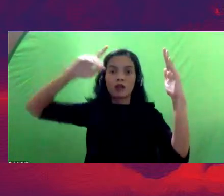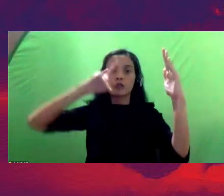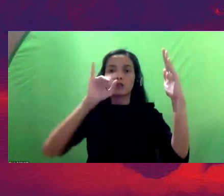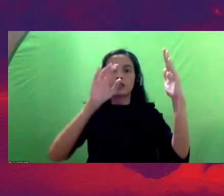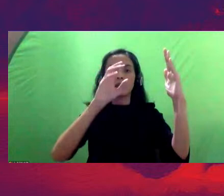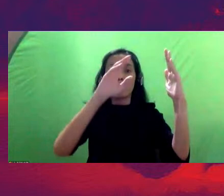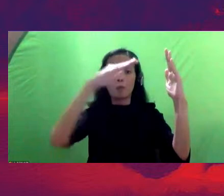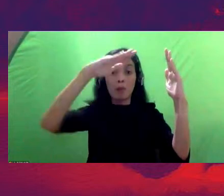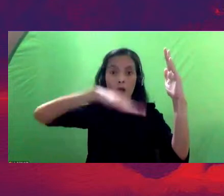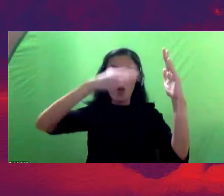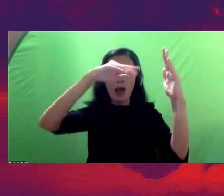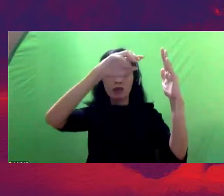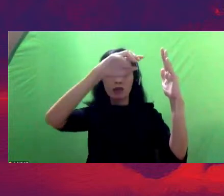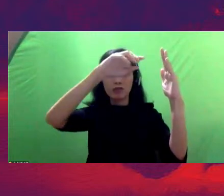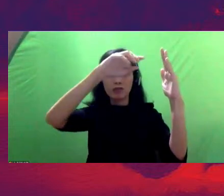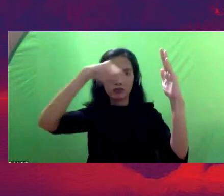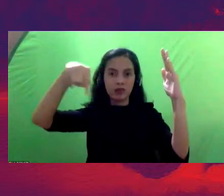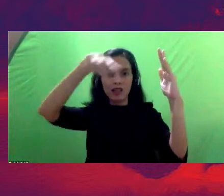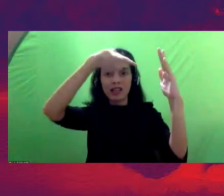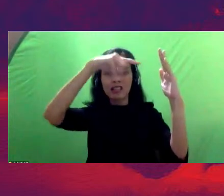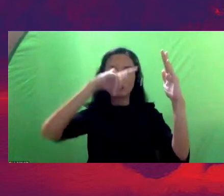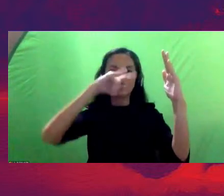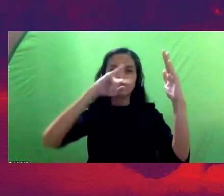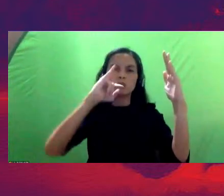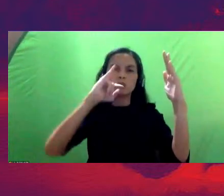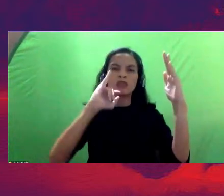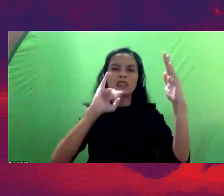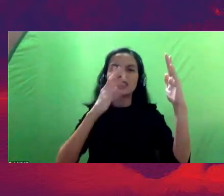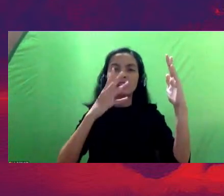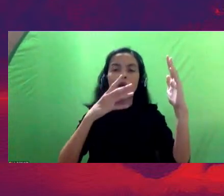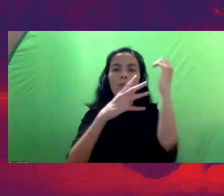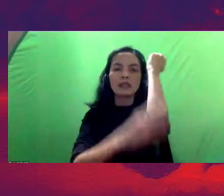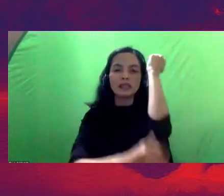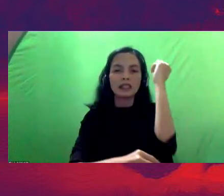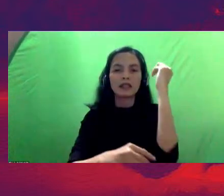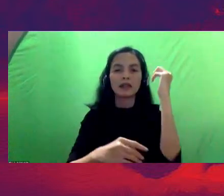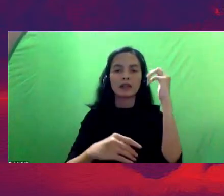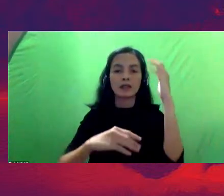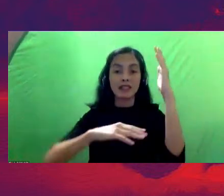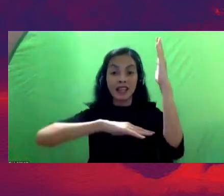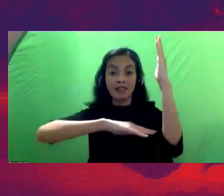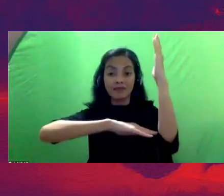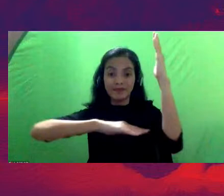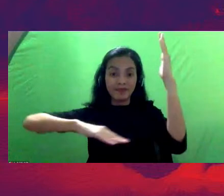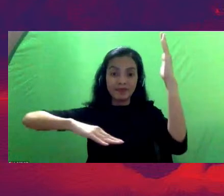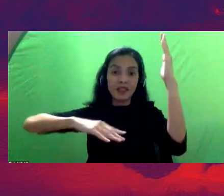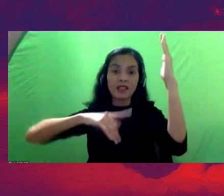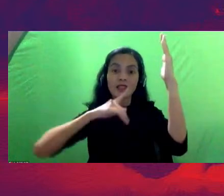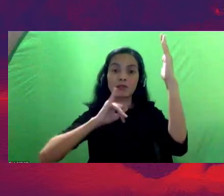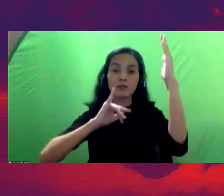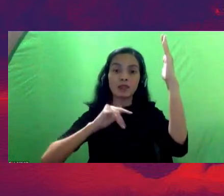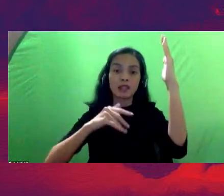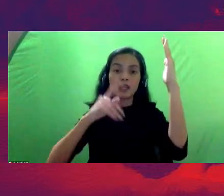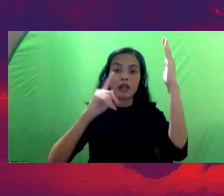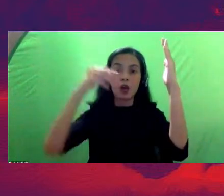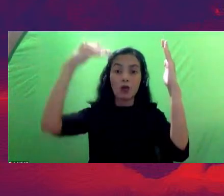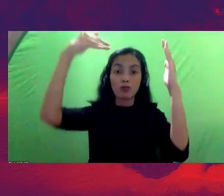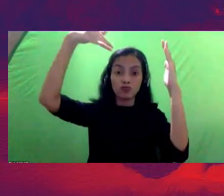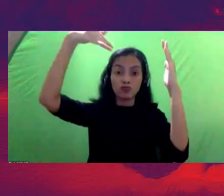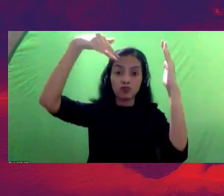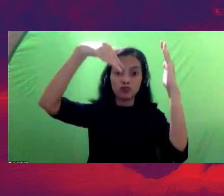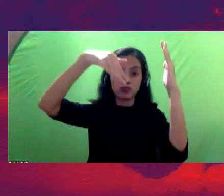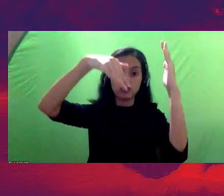poorest one. And the y-axis indicates that the lower you are, you have done